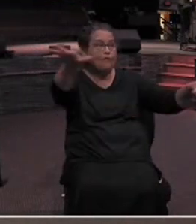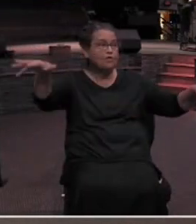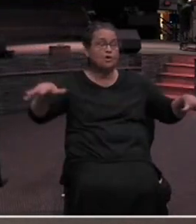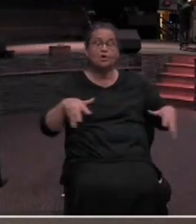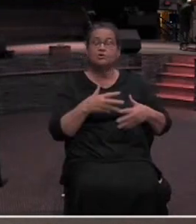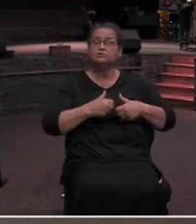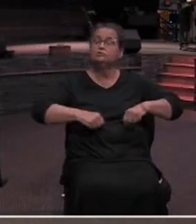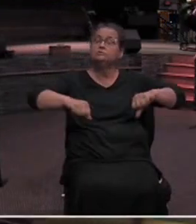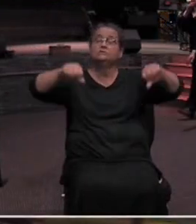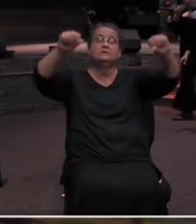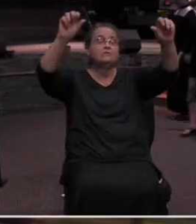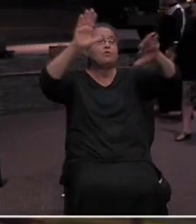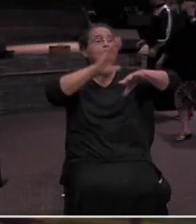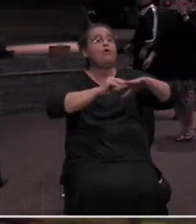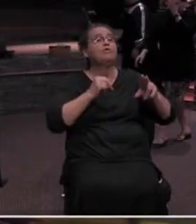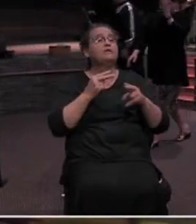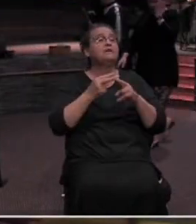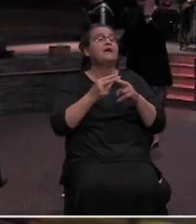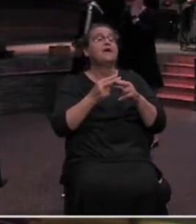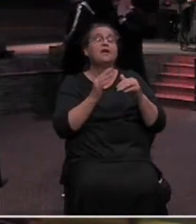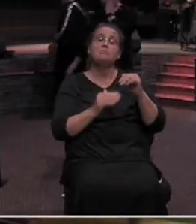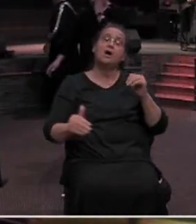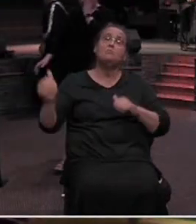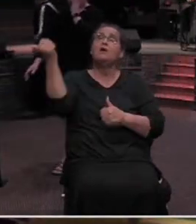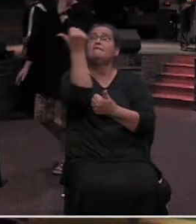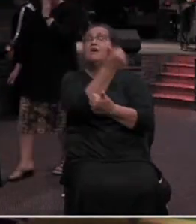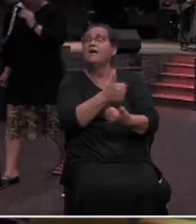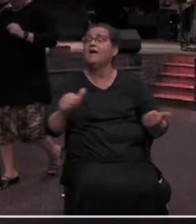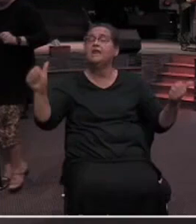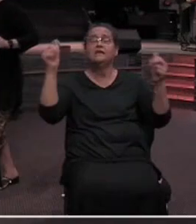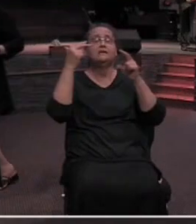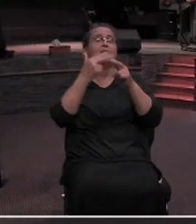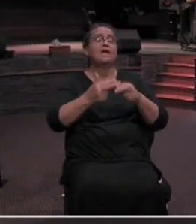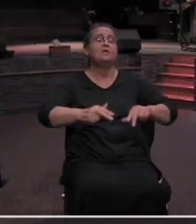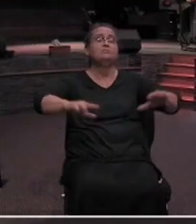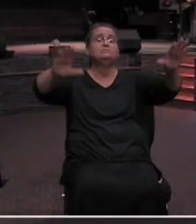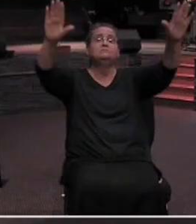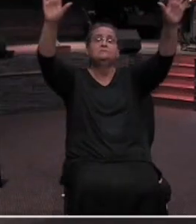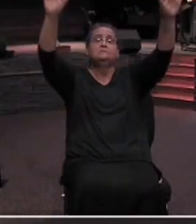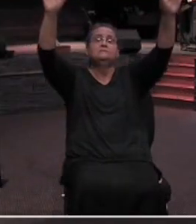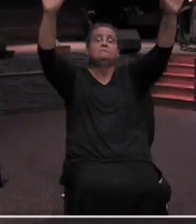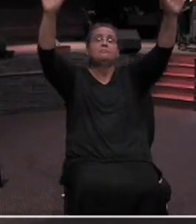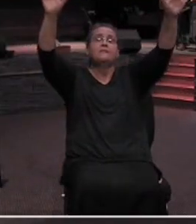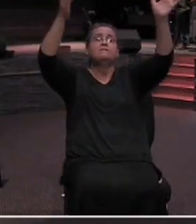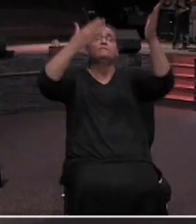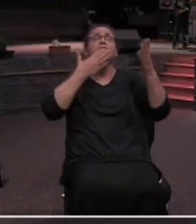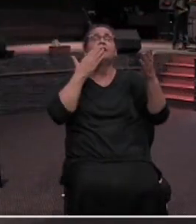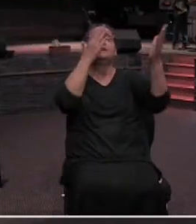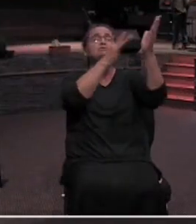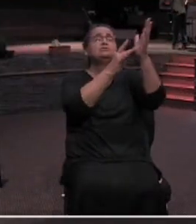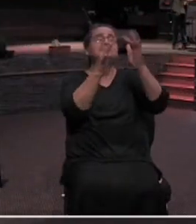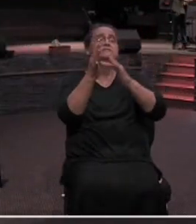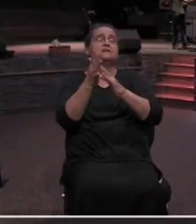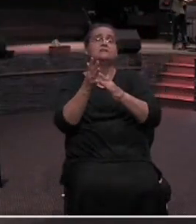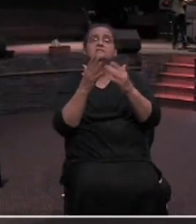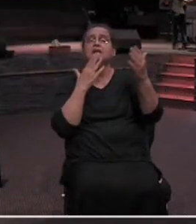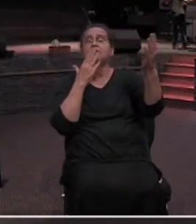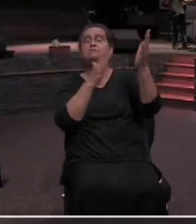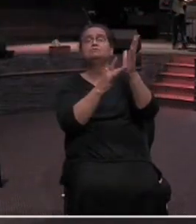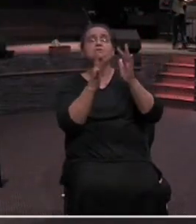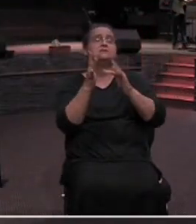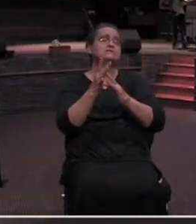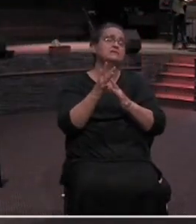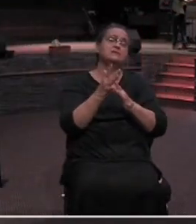hands and just begin to call on the name that's above every name. Come on, somebody lift up your voice. Thank you, Jesus, for the moving of your